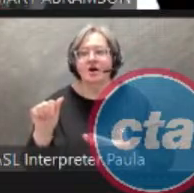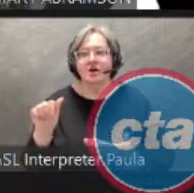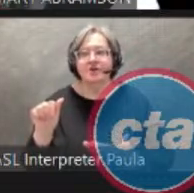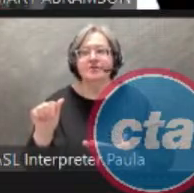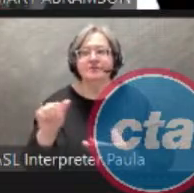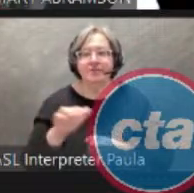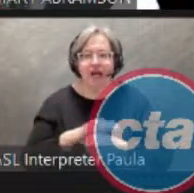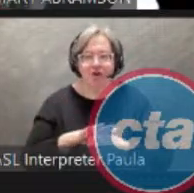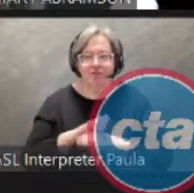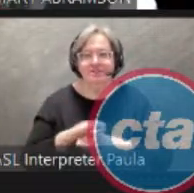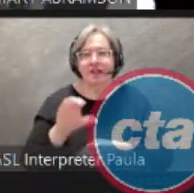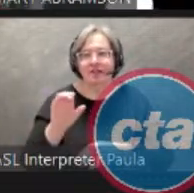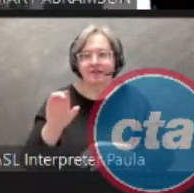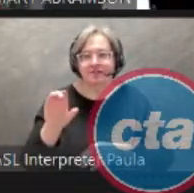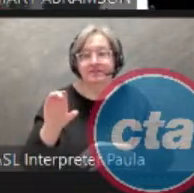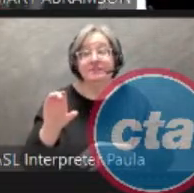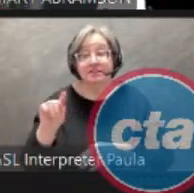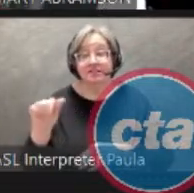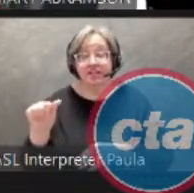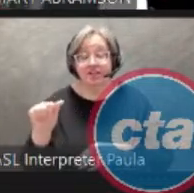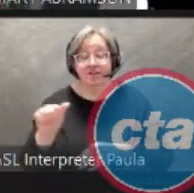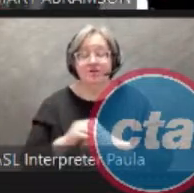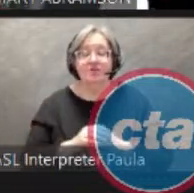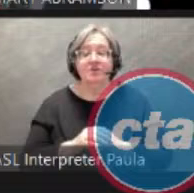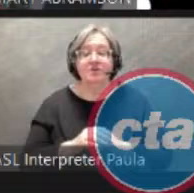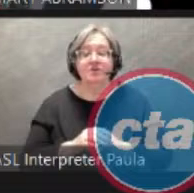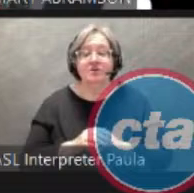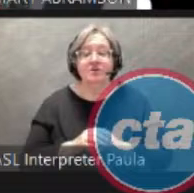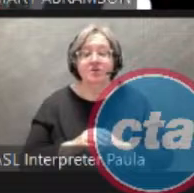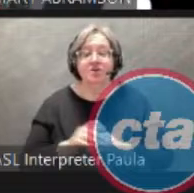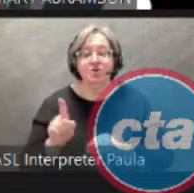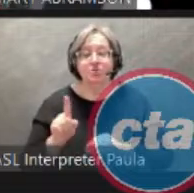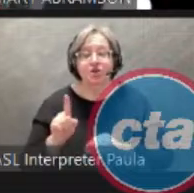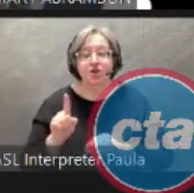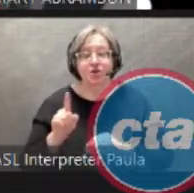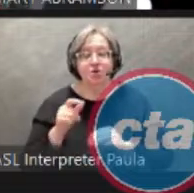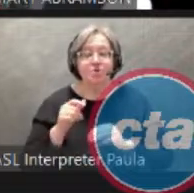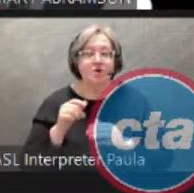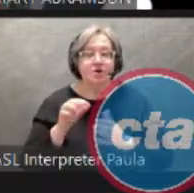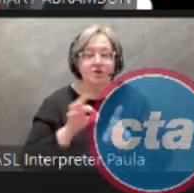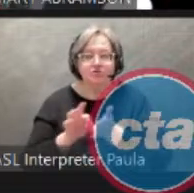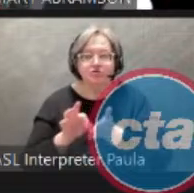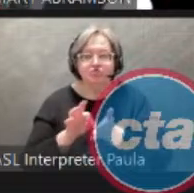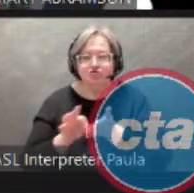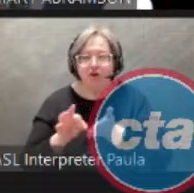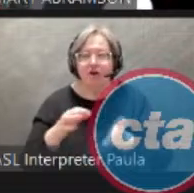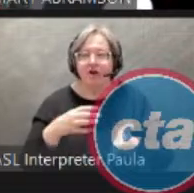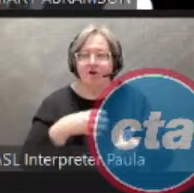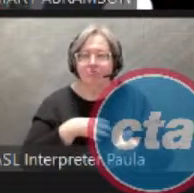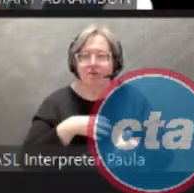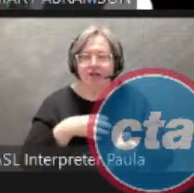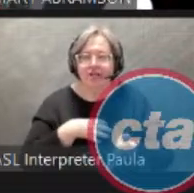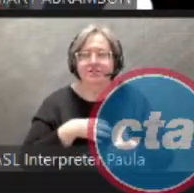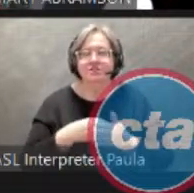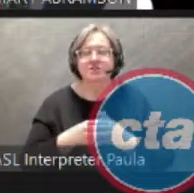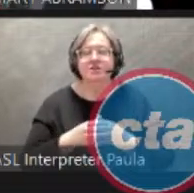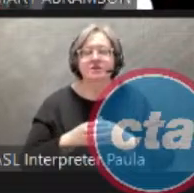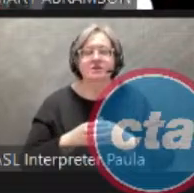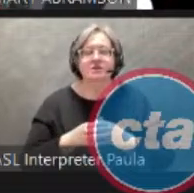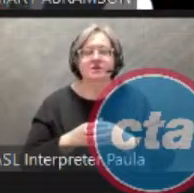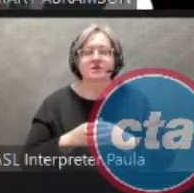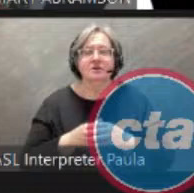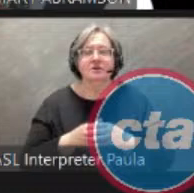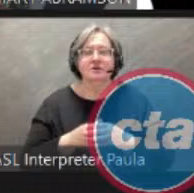areas on the CTA where complaints are tracked or where,